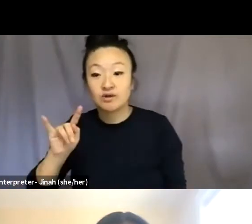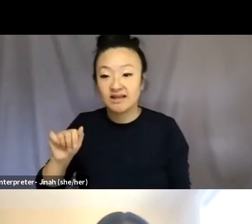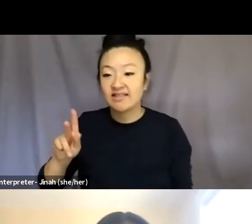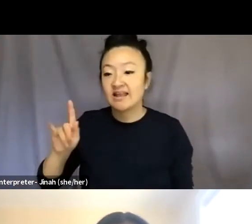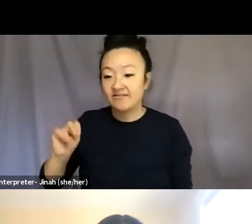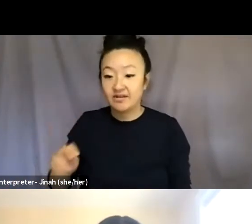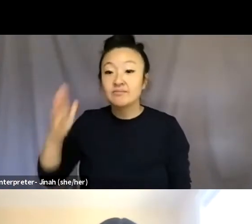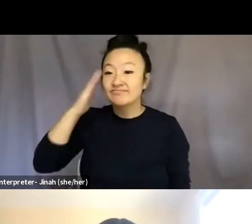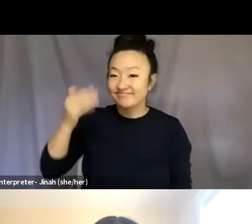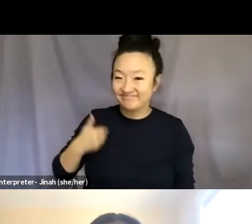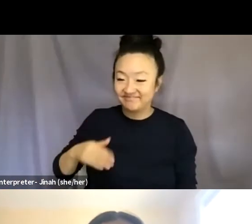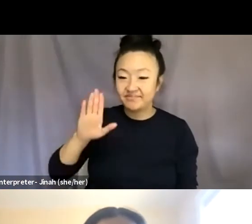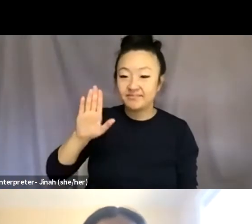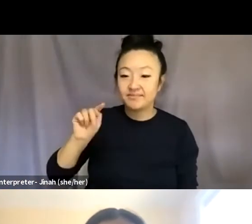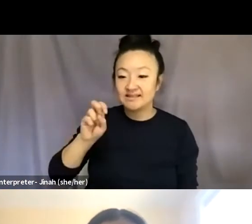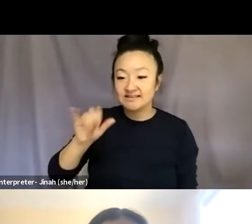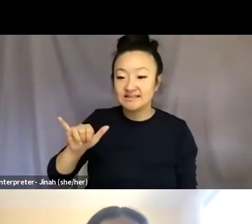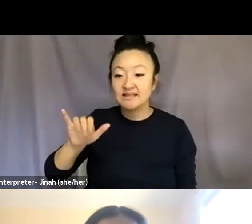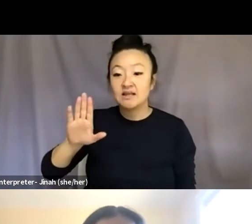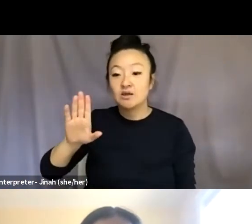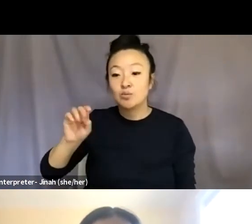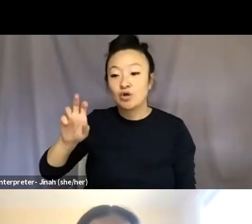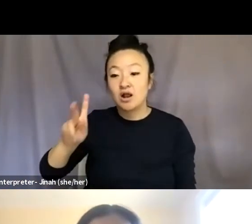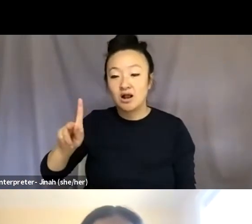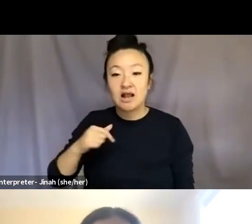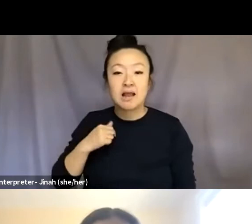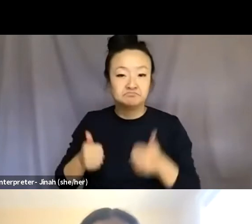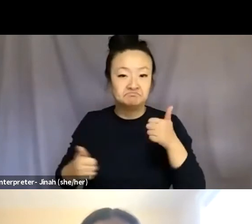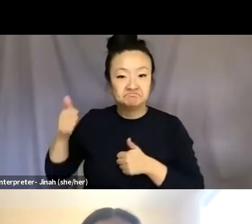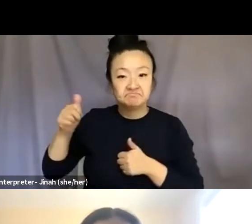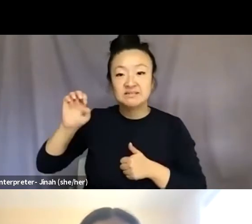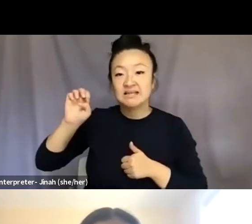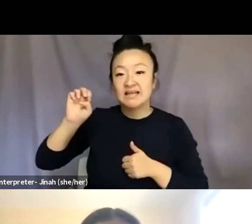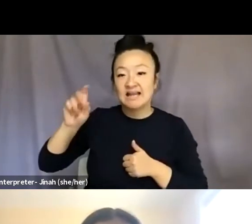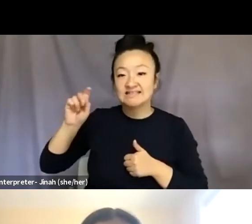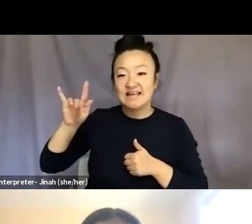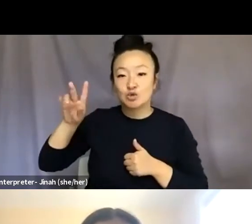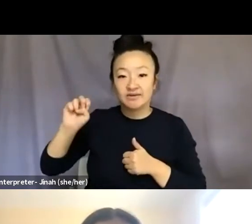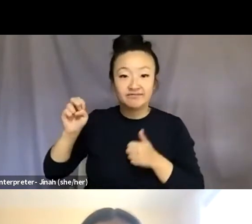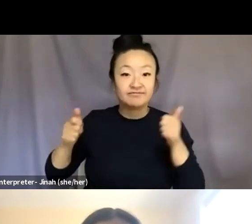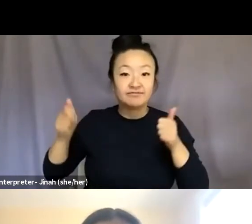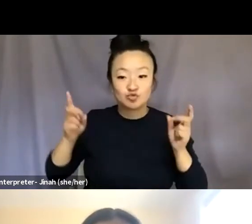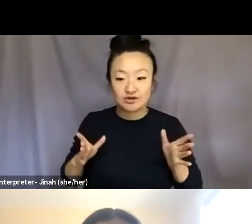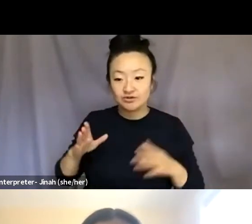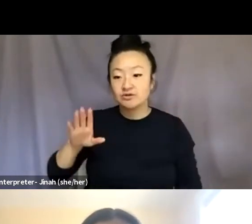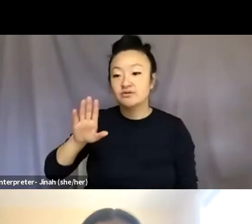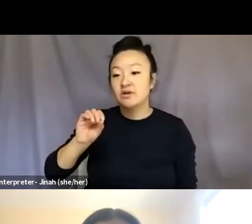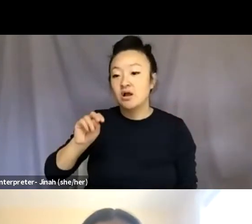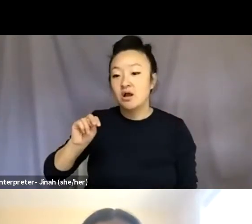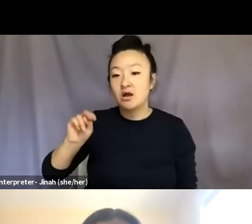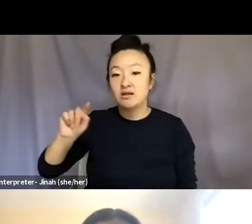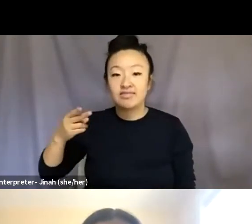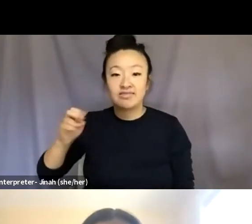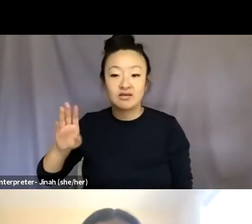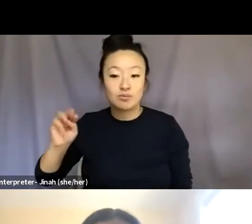name is Betsey Brock. I'm Executive Director of On the Boards. I use she, her pronouns. I